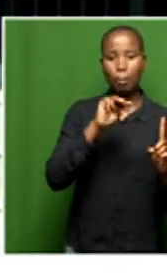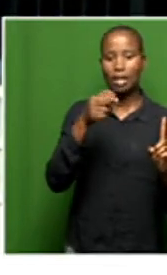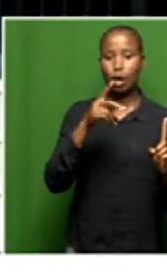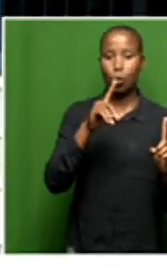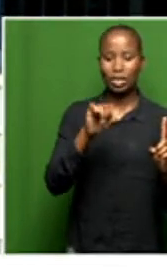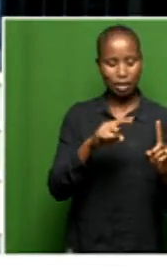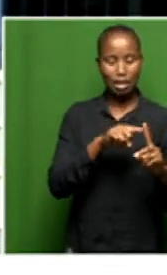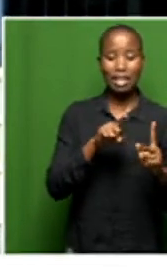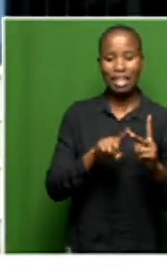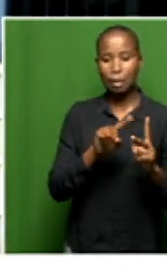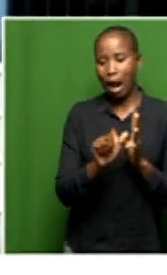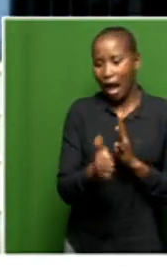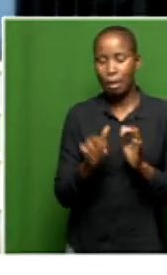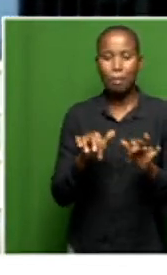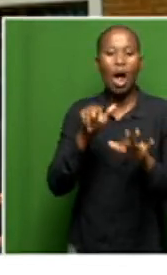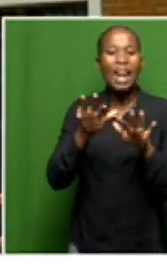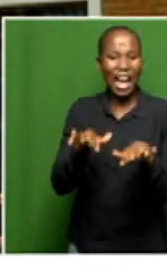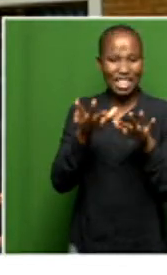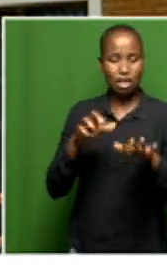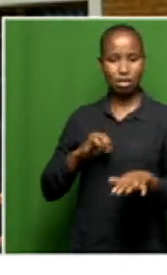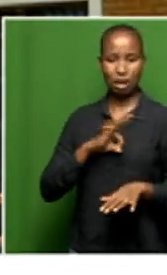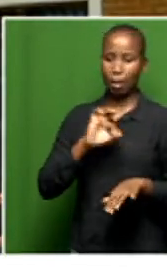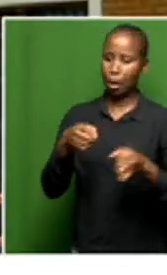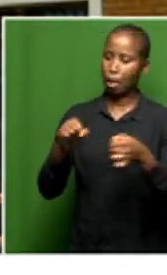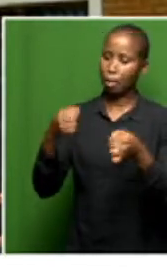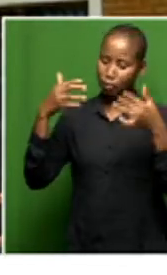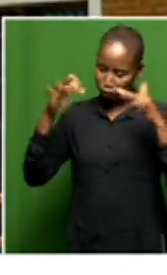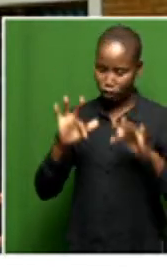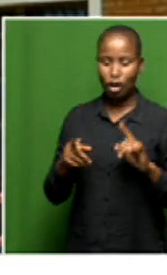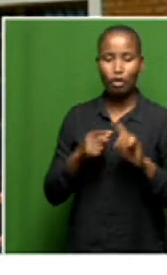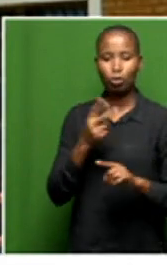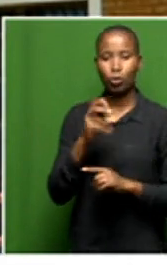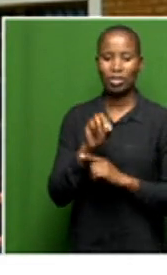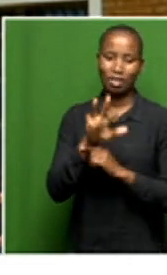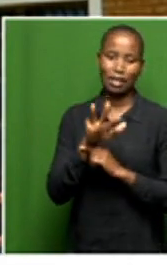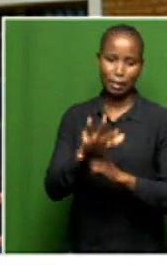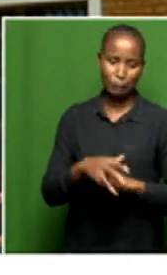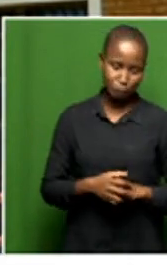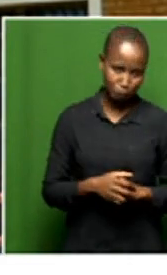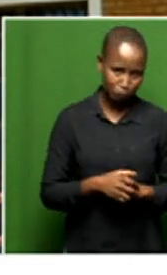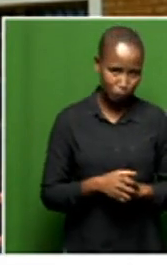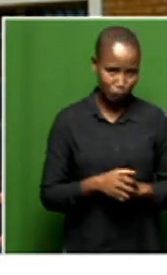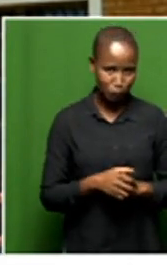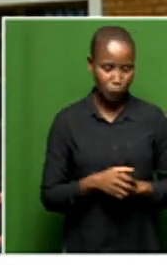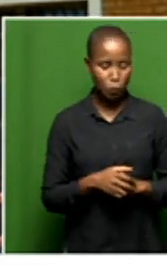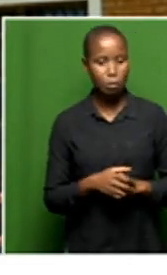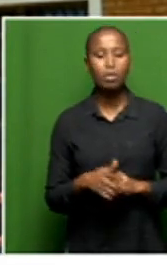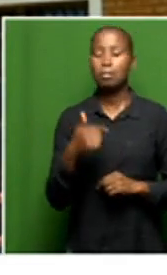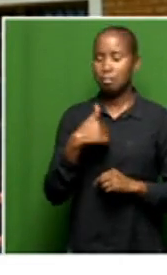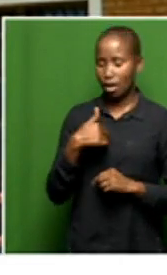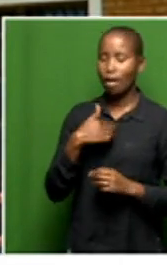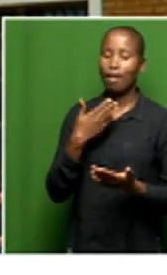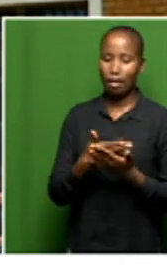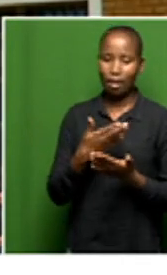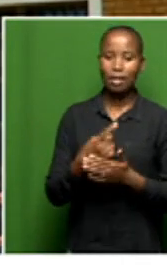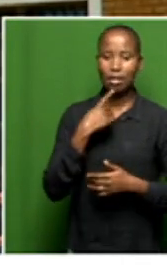other staff members in August 2019. I'm a resident here, I live with these elders. I can attest about